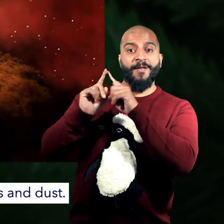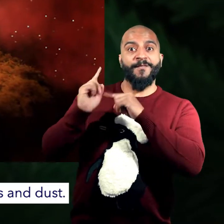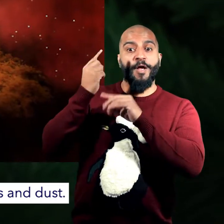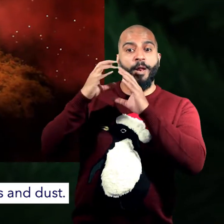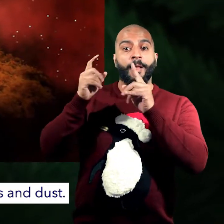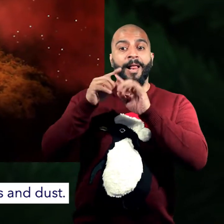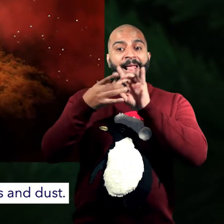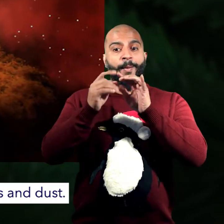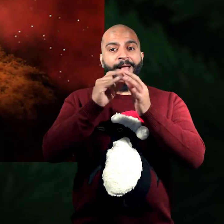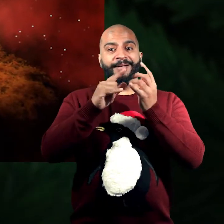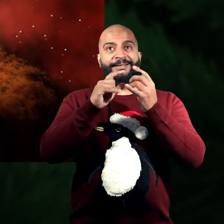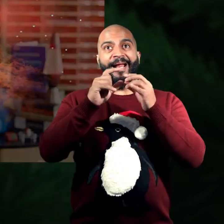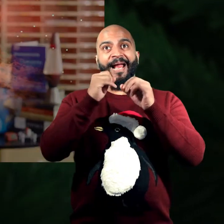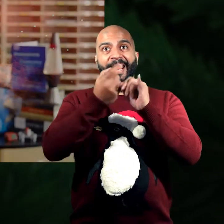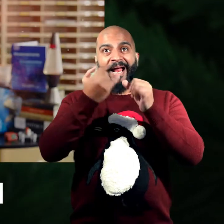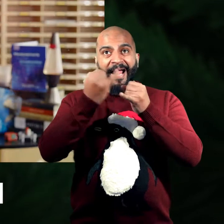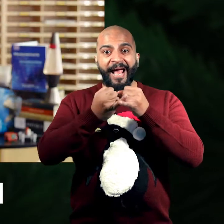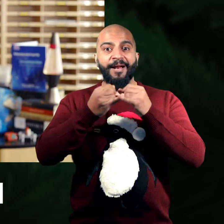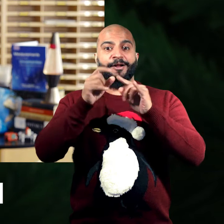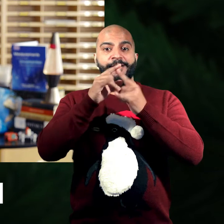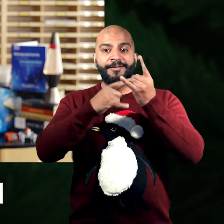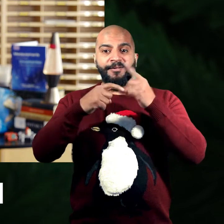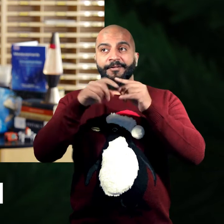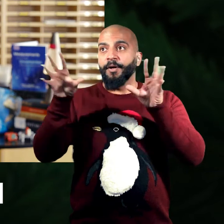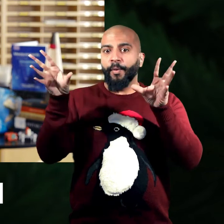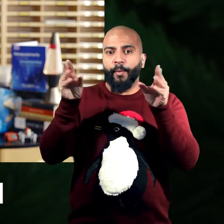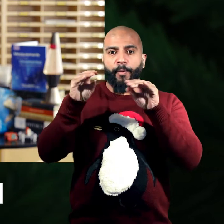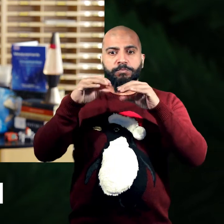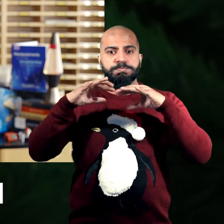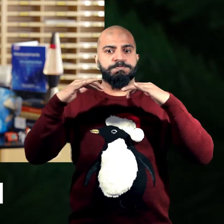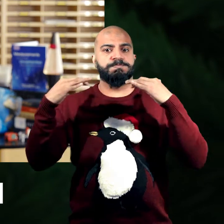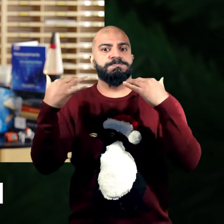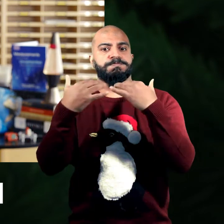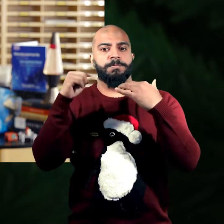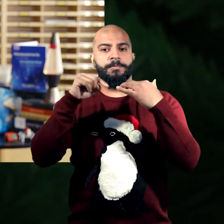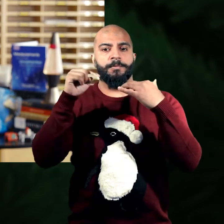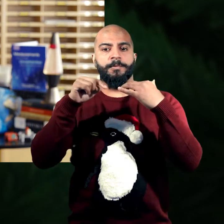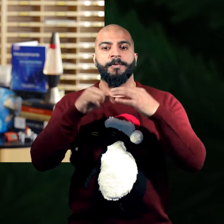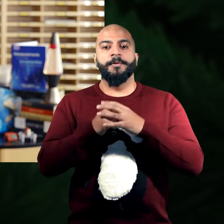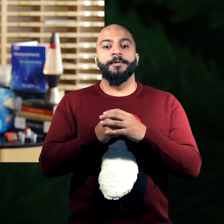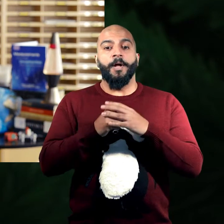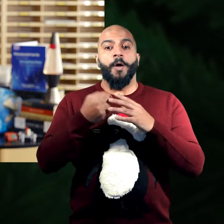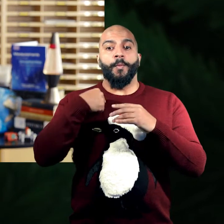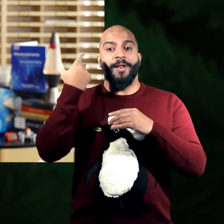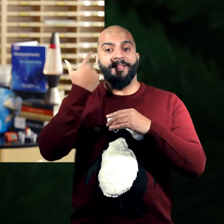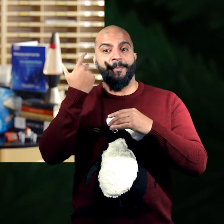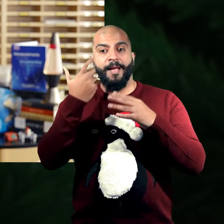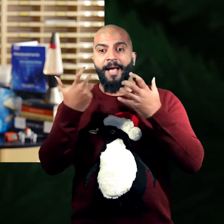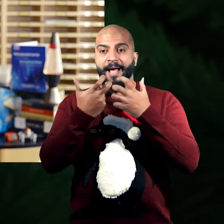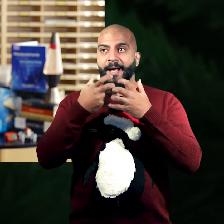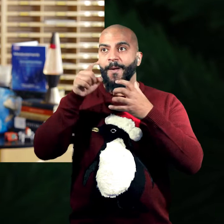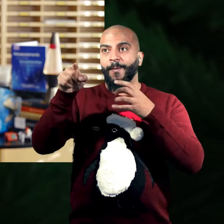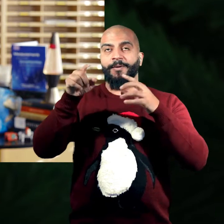been a disk of gas and dust. Now, if we dial back the clock even further, we can think about how this